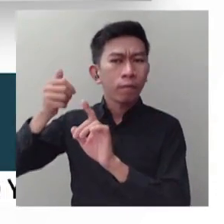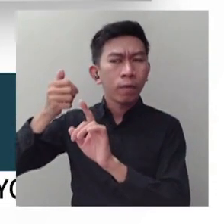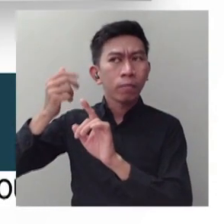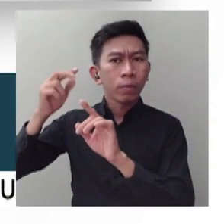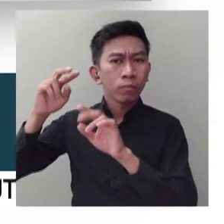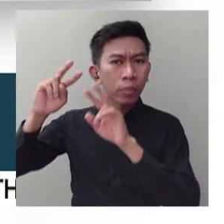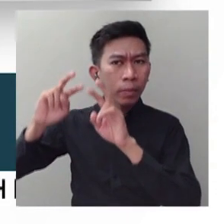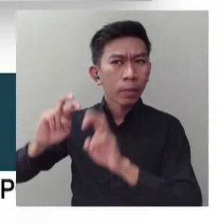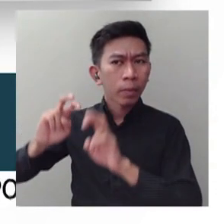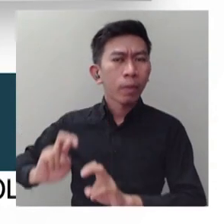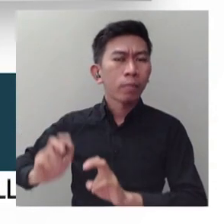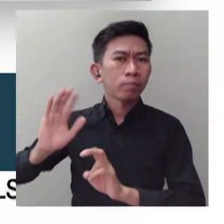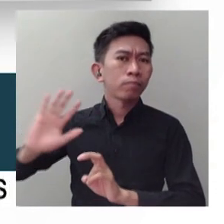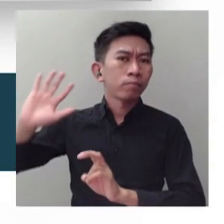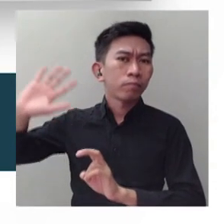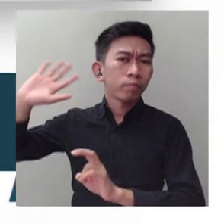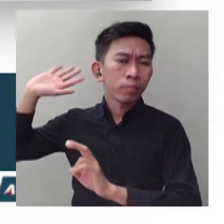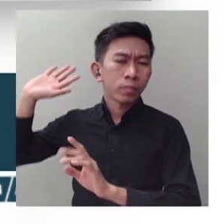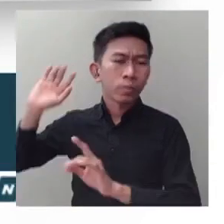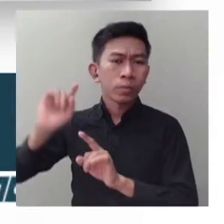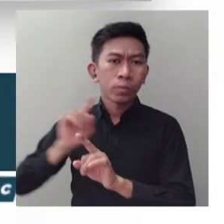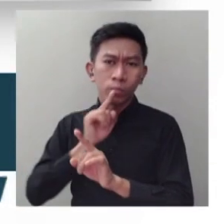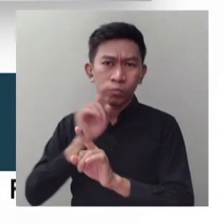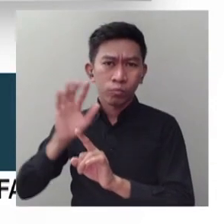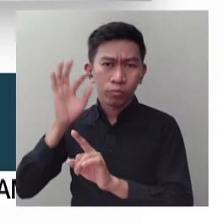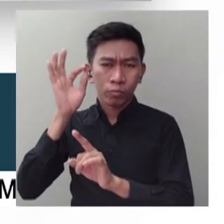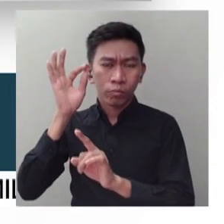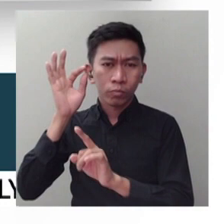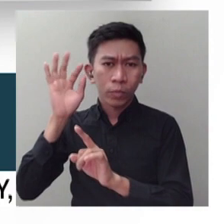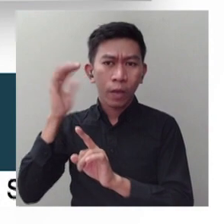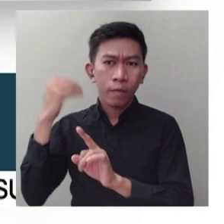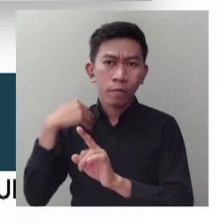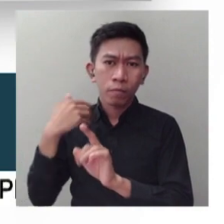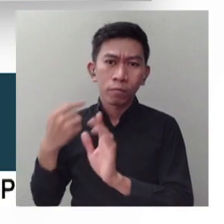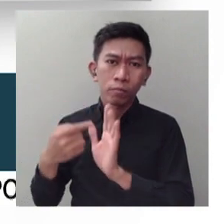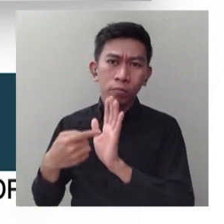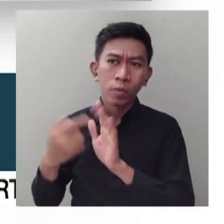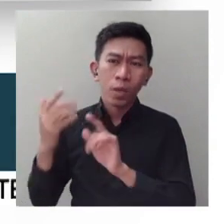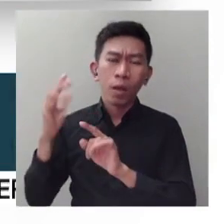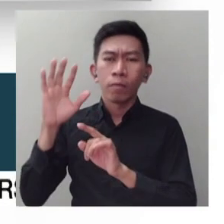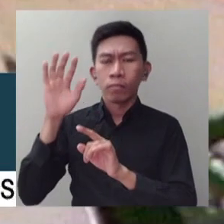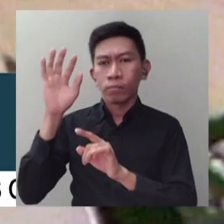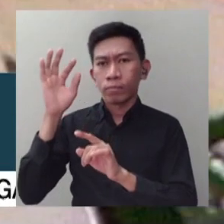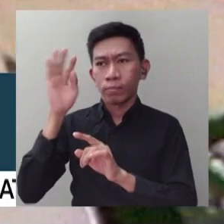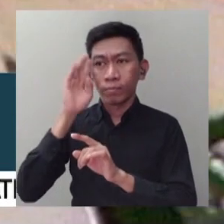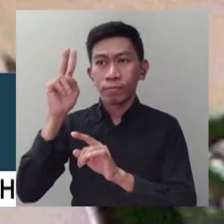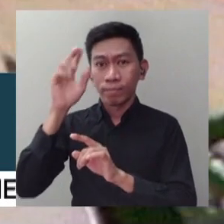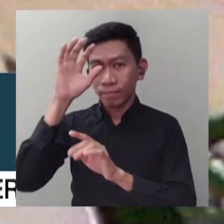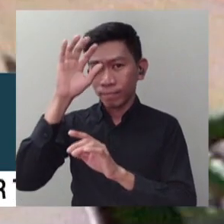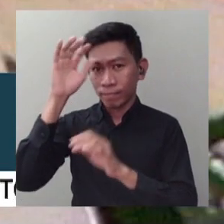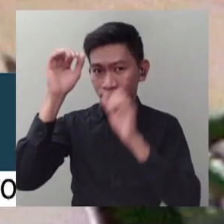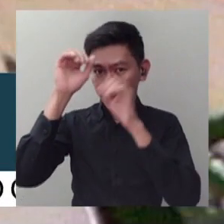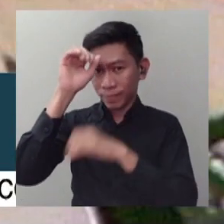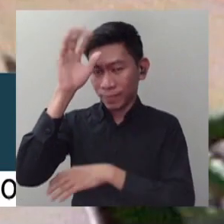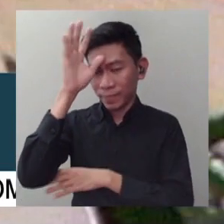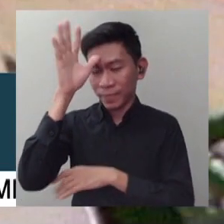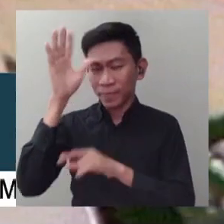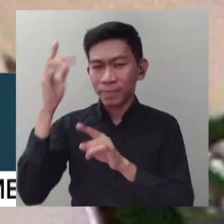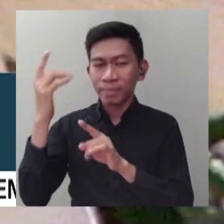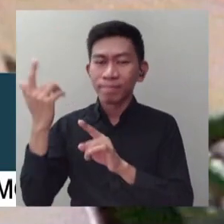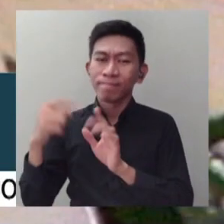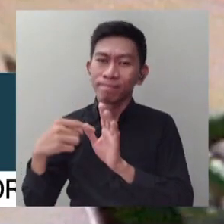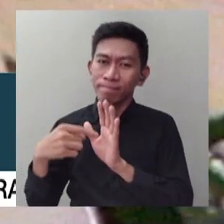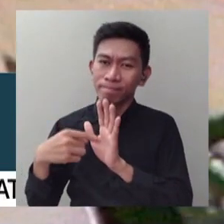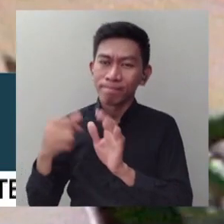death became a symbol of the brutality under the dictatorship of the president's father. Aquino, who was a staunch critic of the late